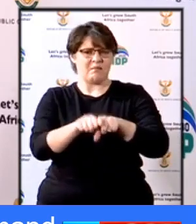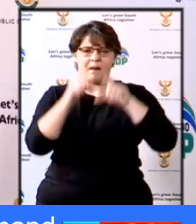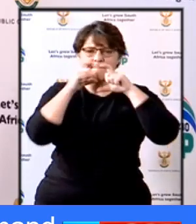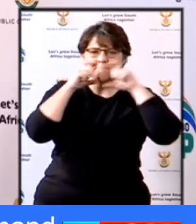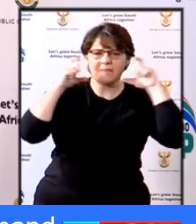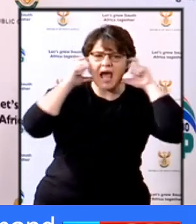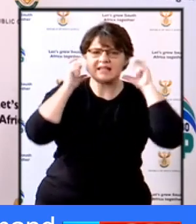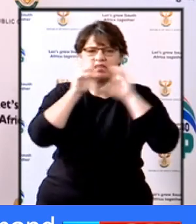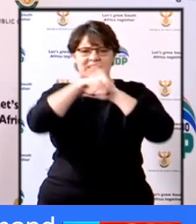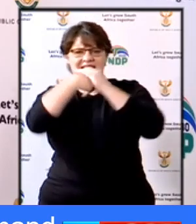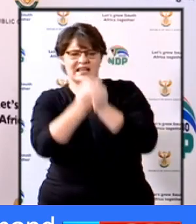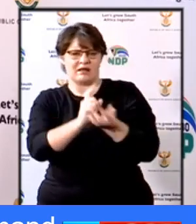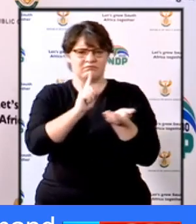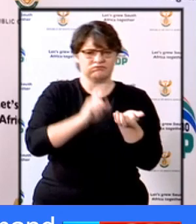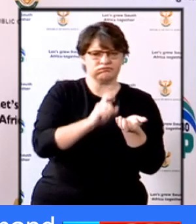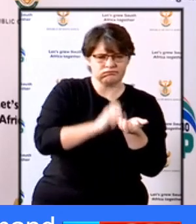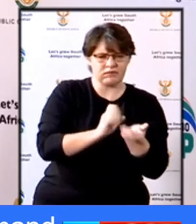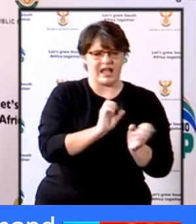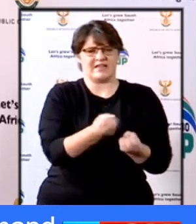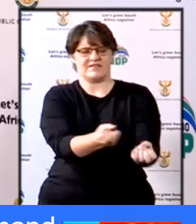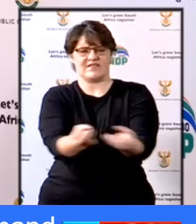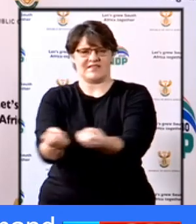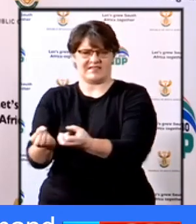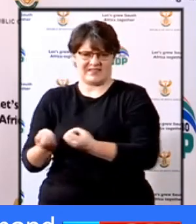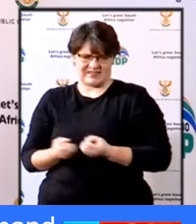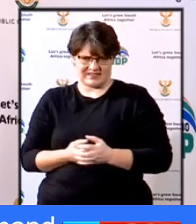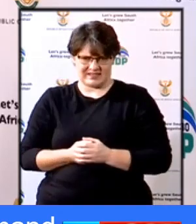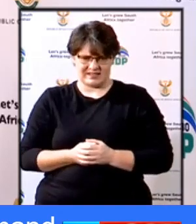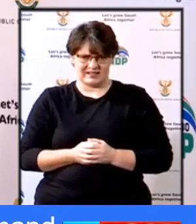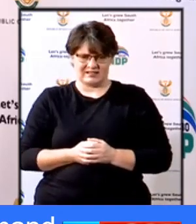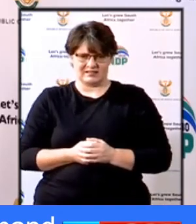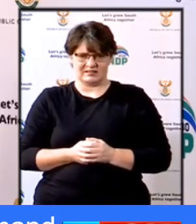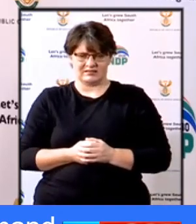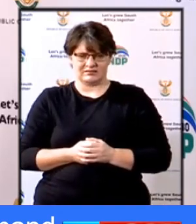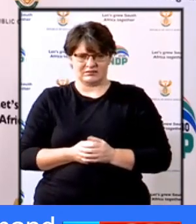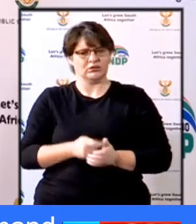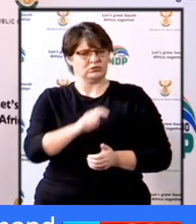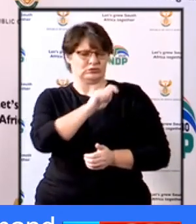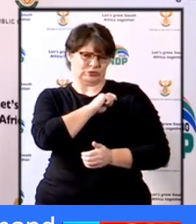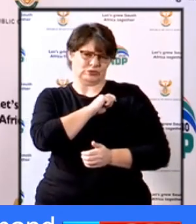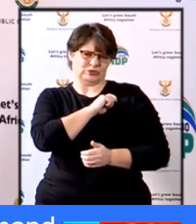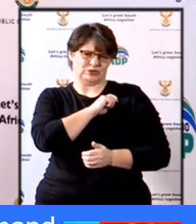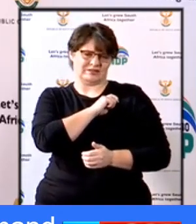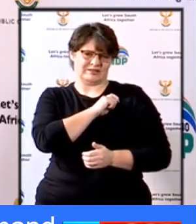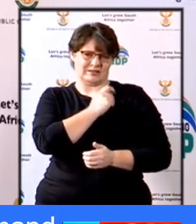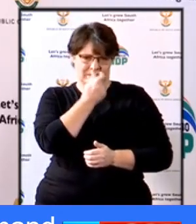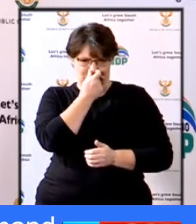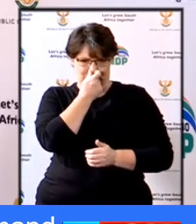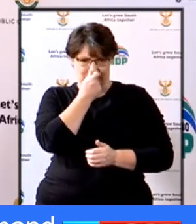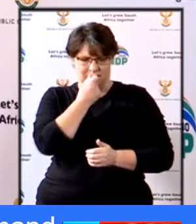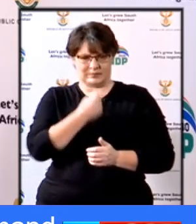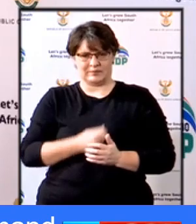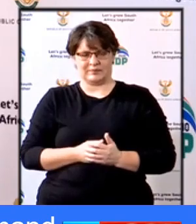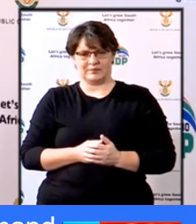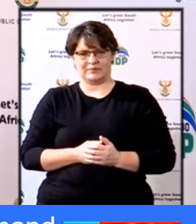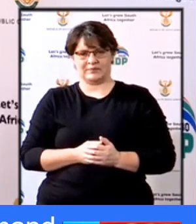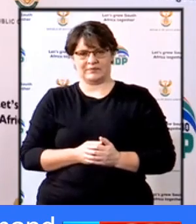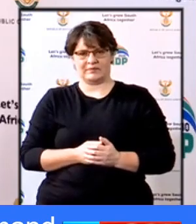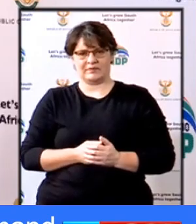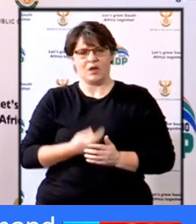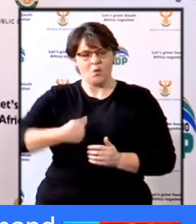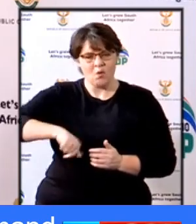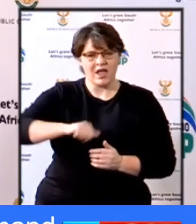and sanitizers. Indeed, we have confirmed ourselves as a great and